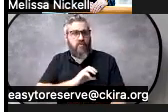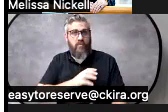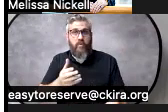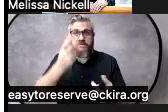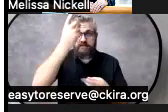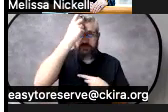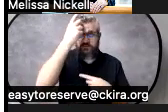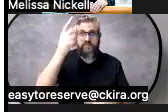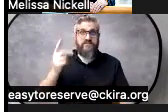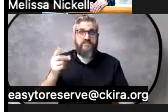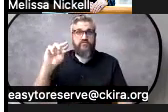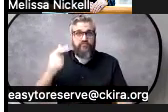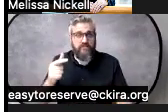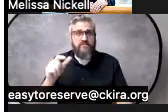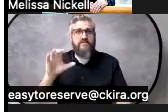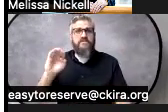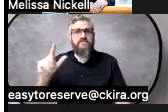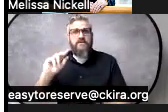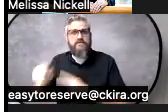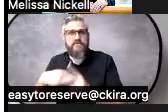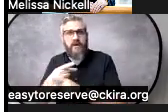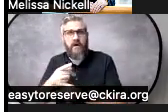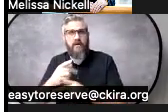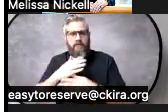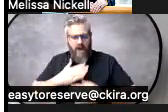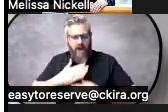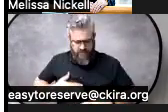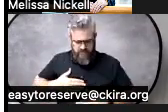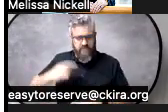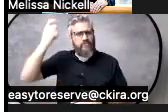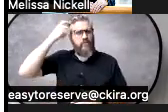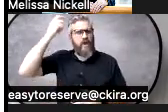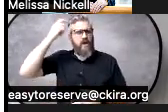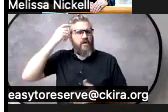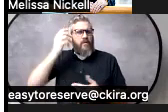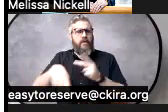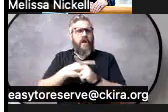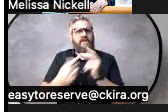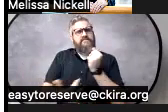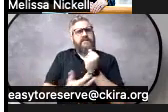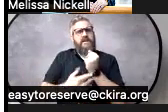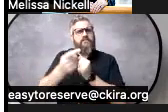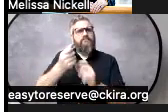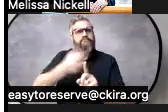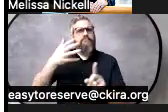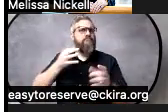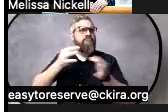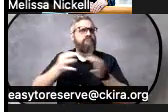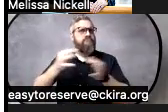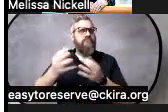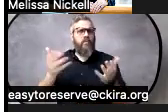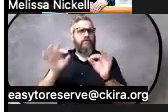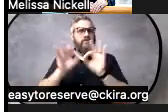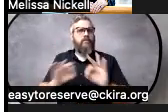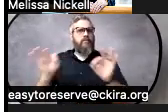the drug, the cell type, the region of the body or the brain, or the technique that you're going to be describing? And what are the relevant parts